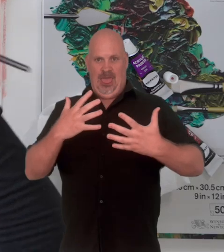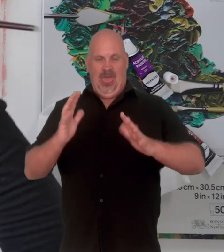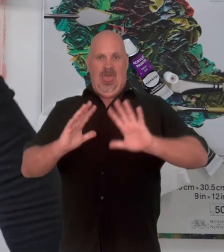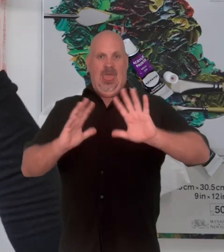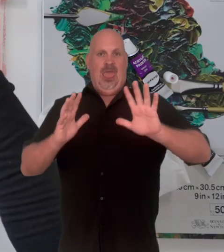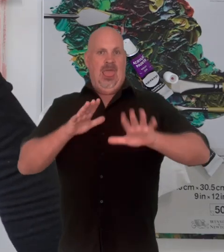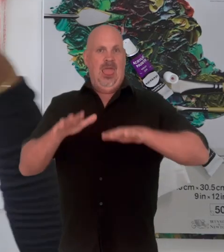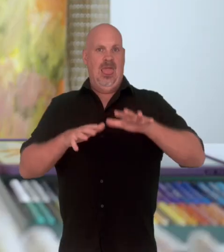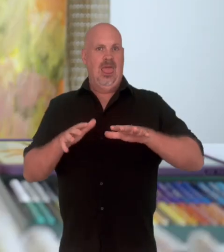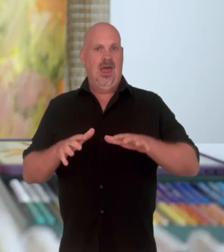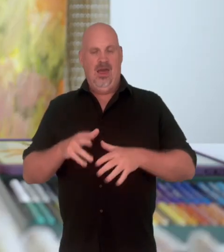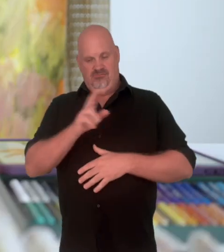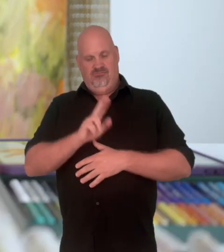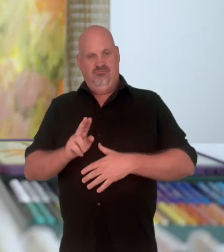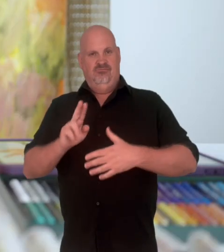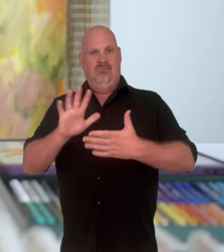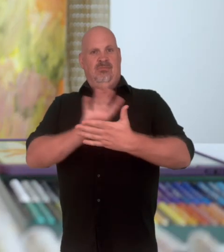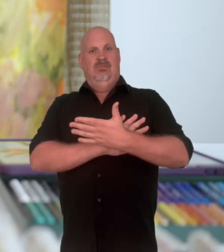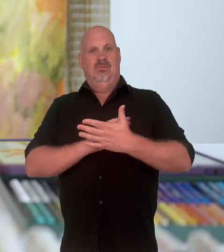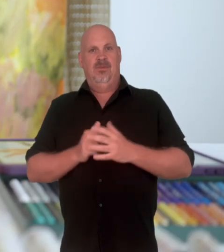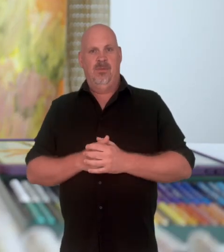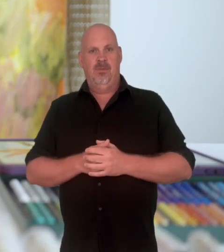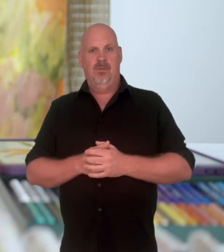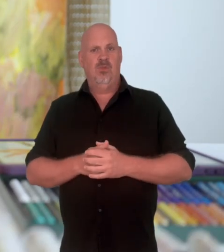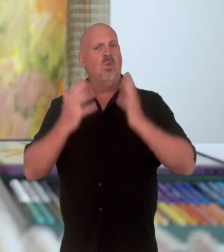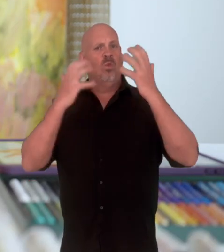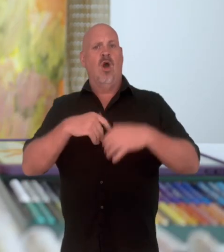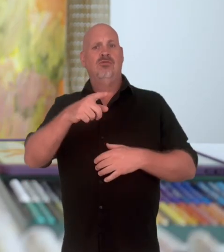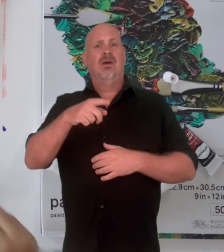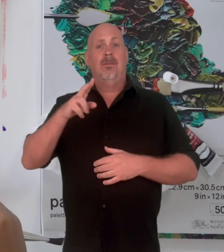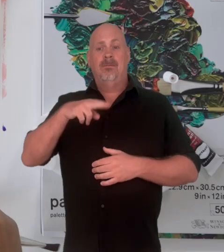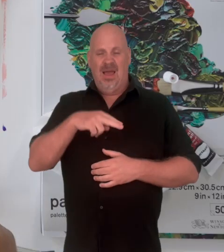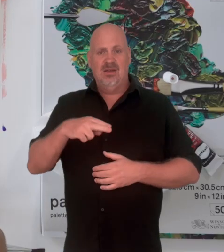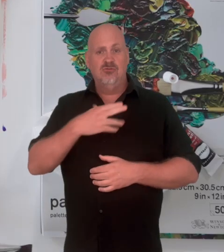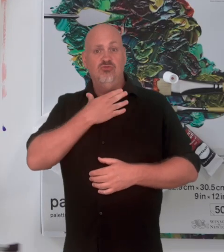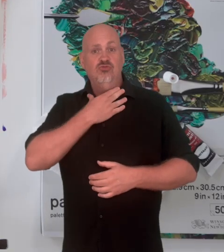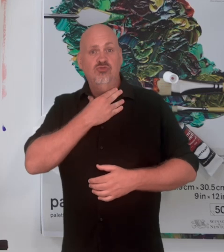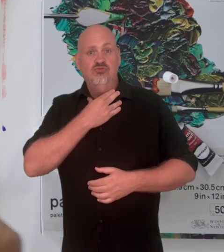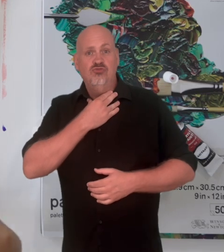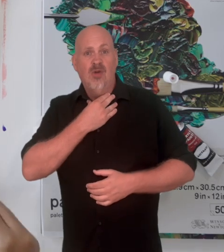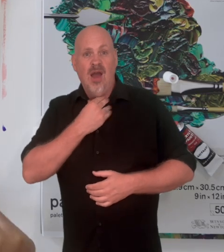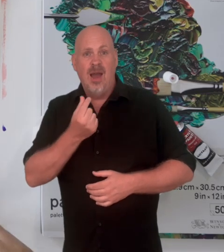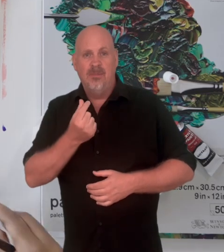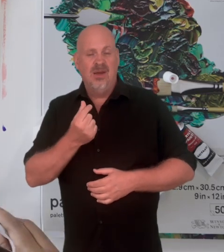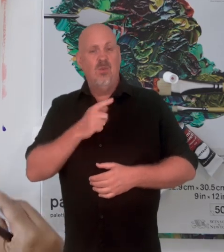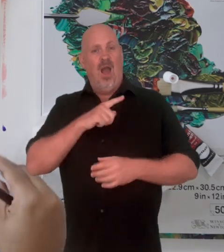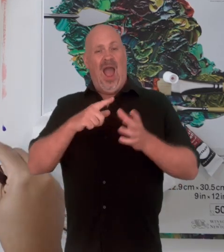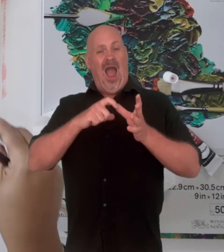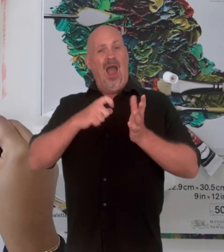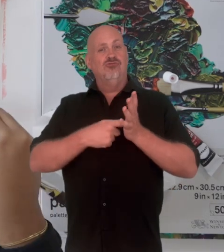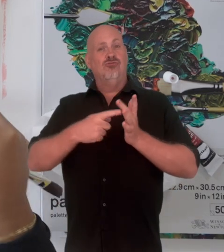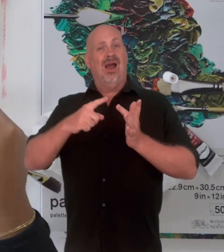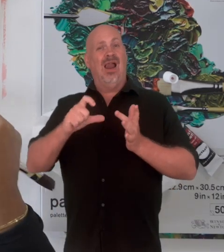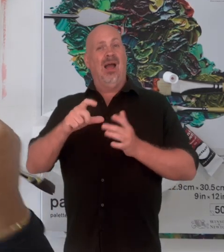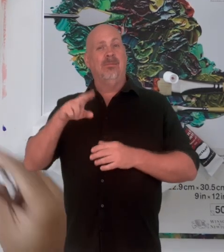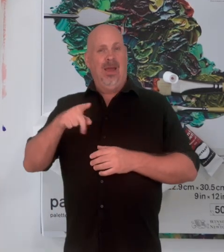And don't worry if the acrylic has dried a little bit. Acrylic dries quite quickly, and you have some dots around the surface,